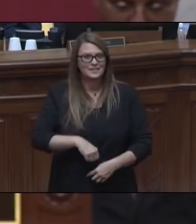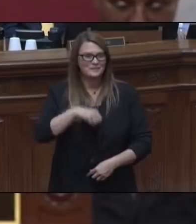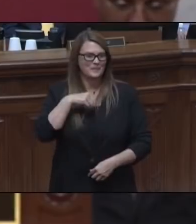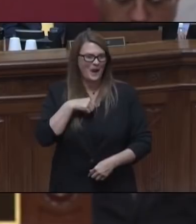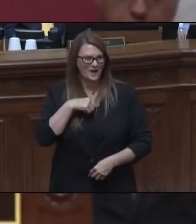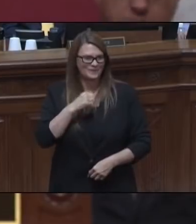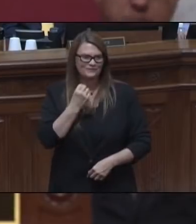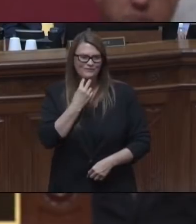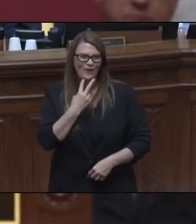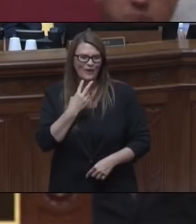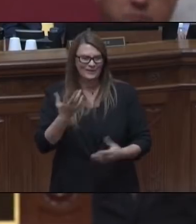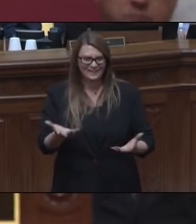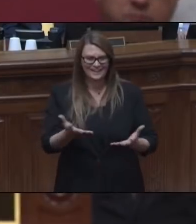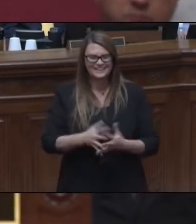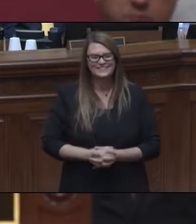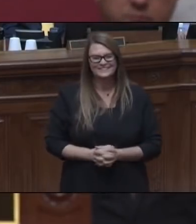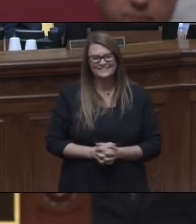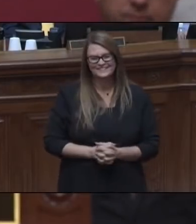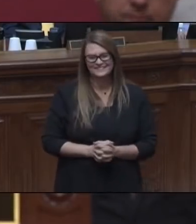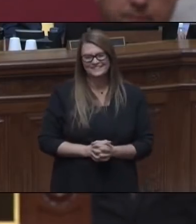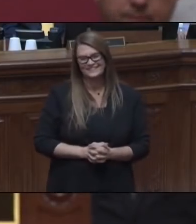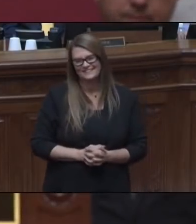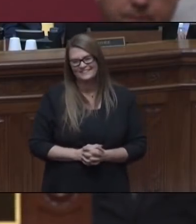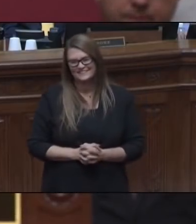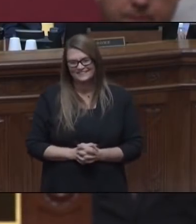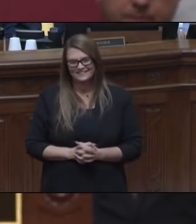frog. So I'll just go with that.